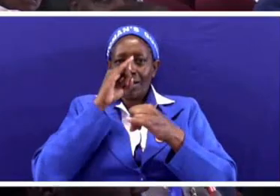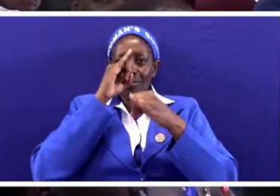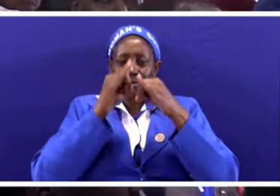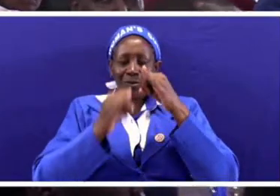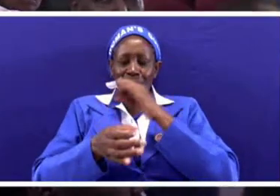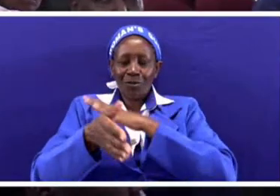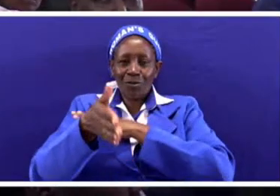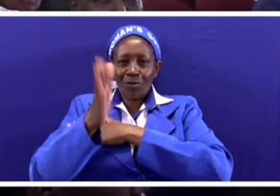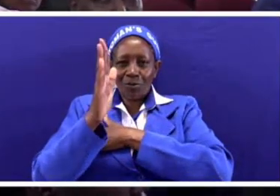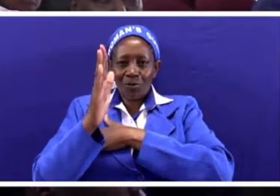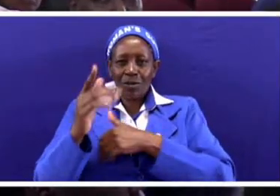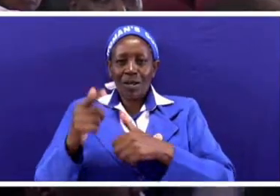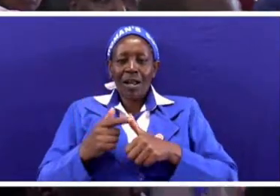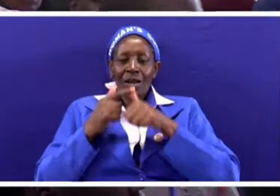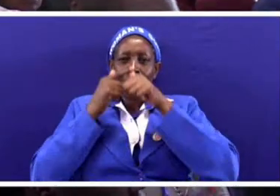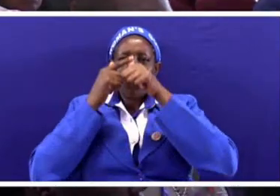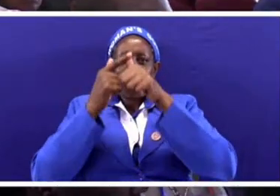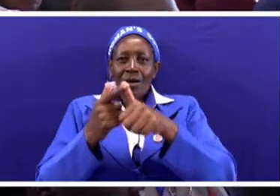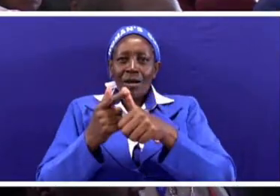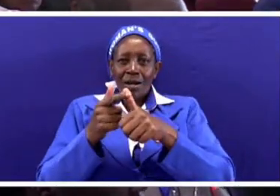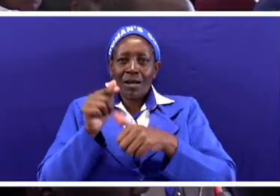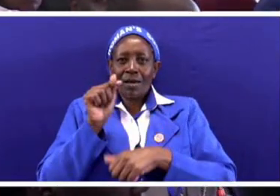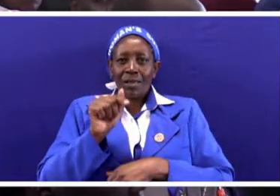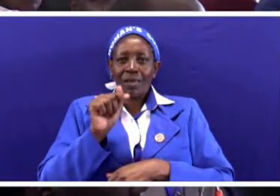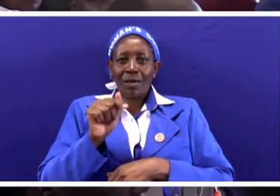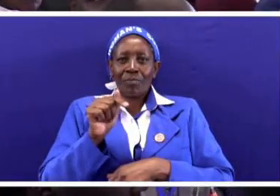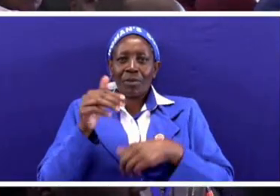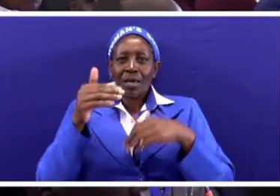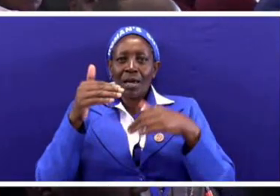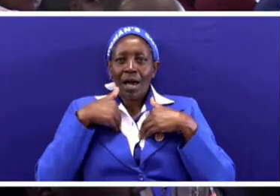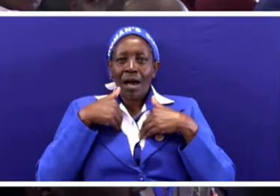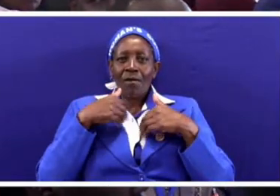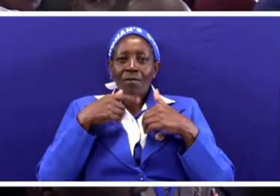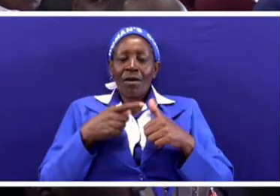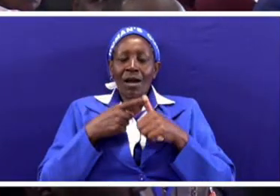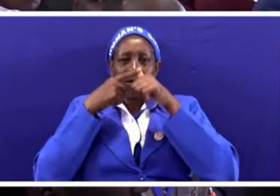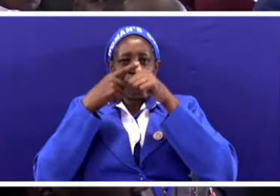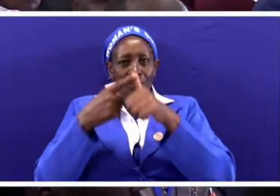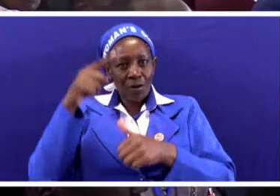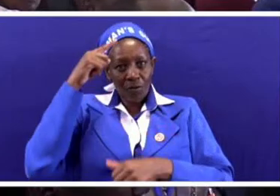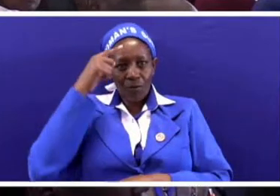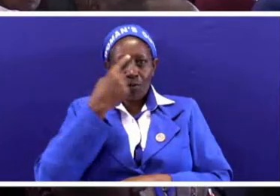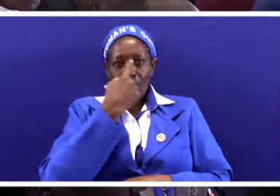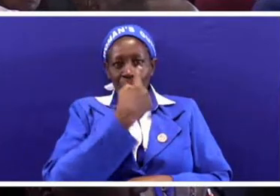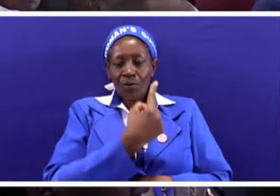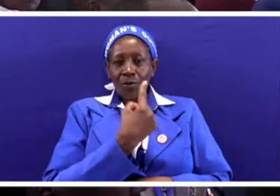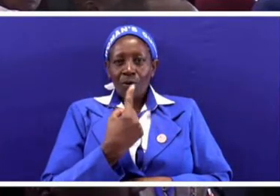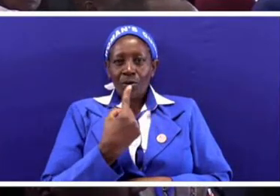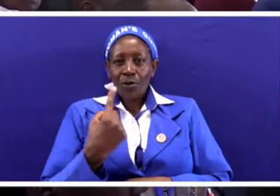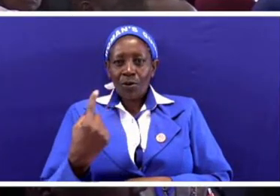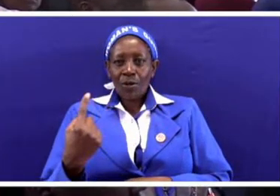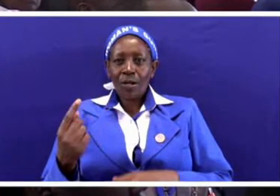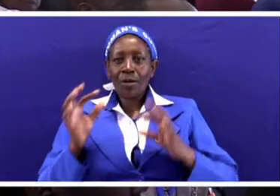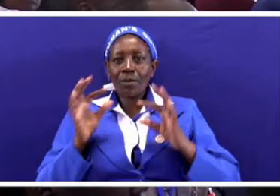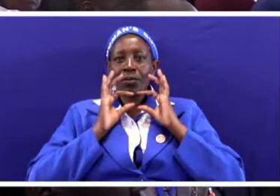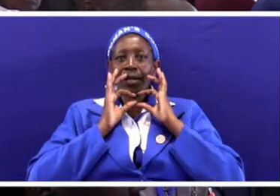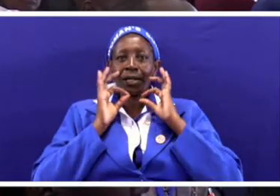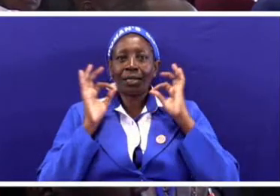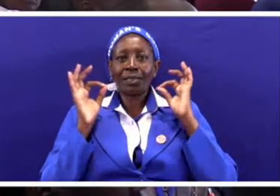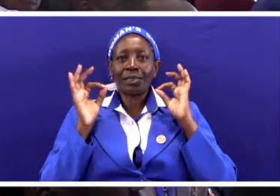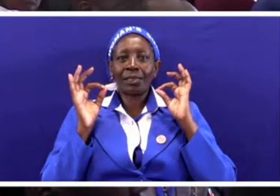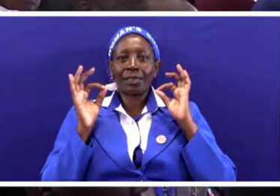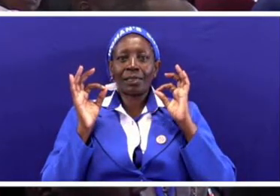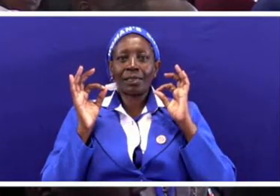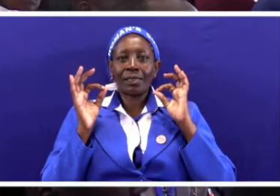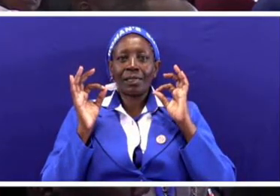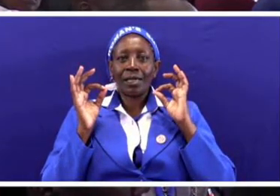a rewarder. There's a reward system for each and every minister in this GA